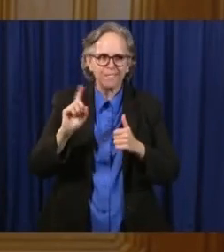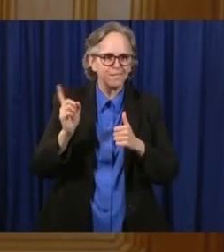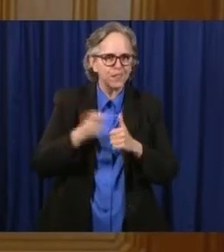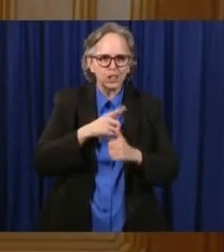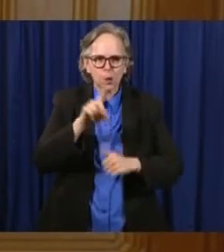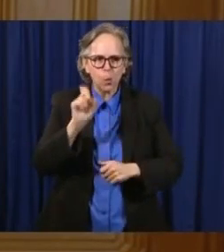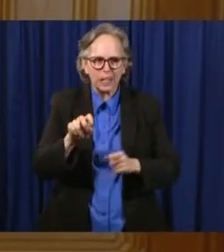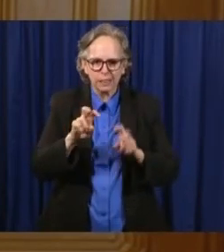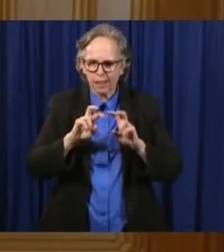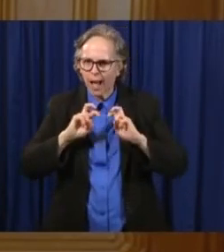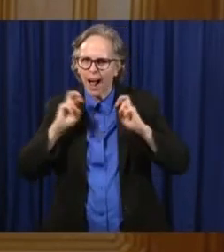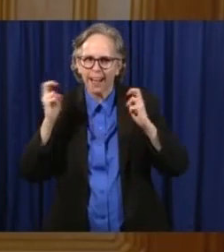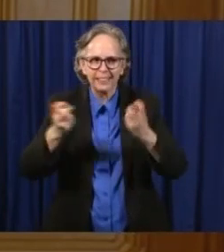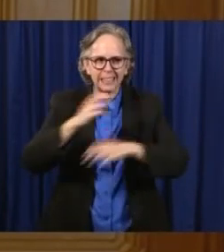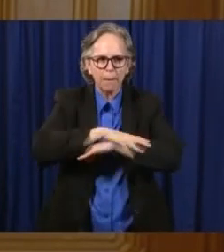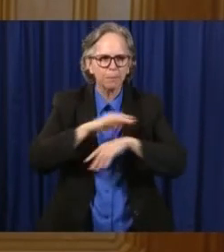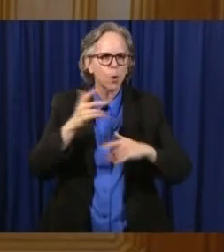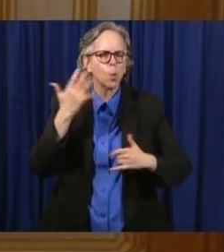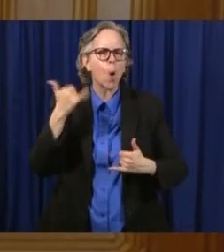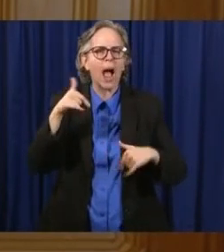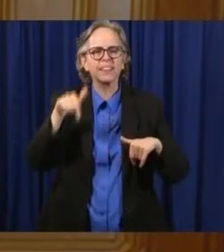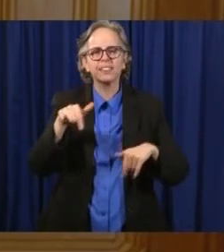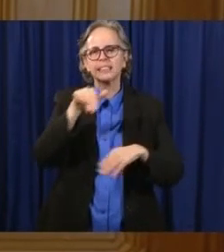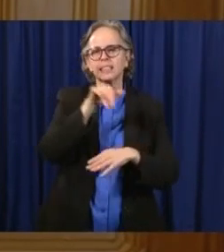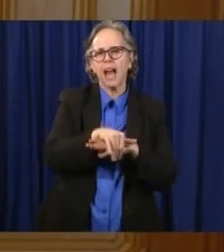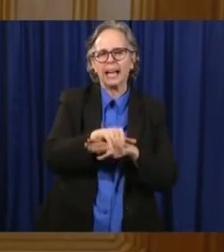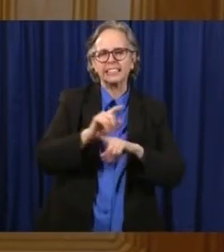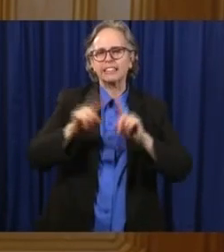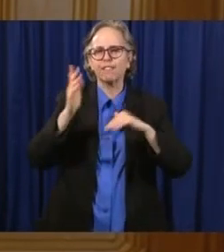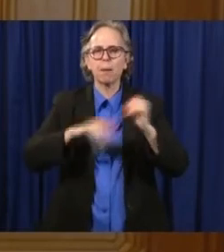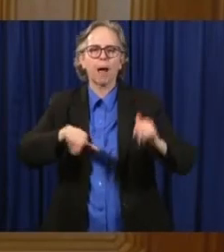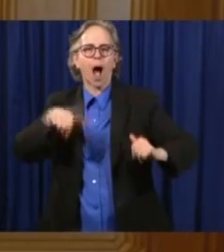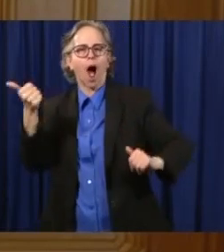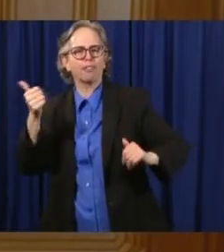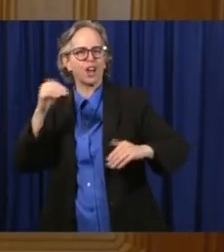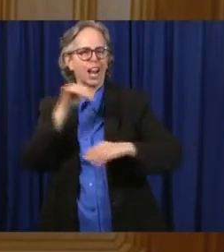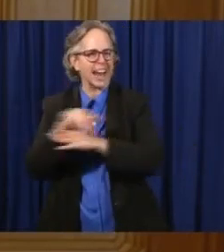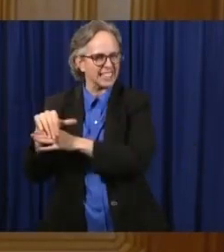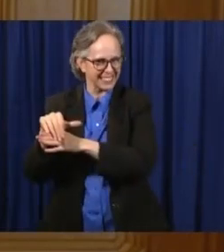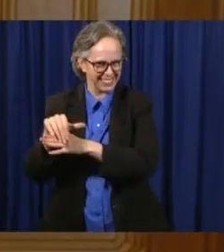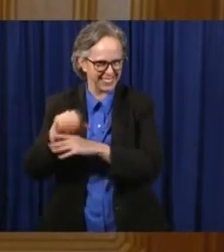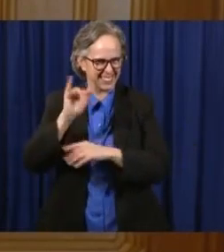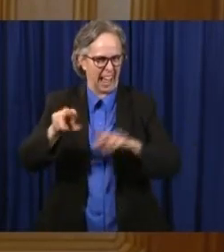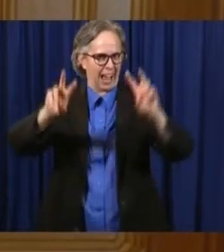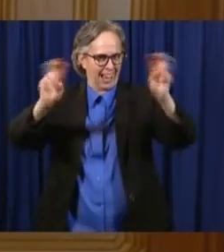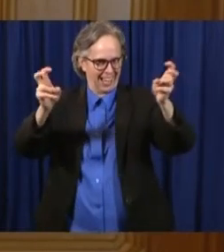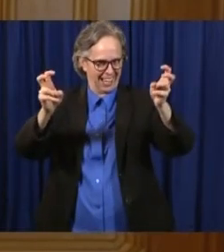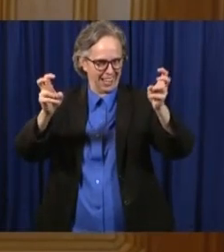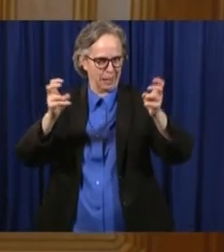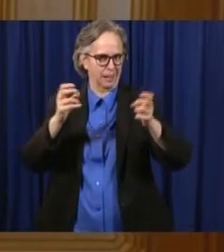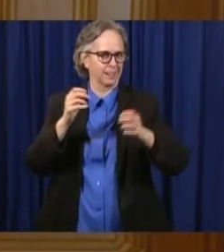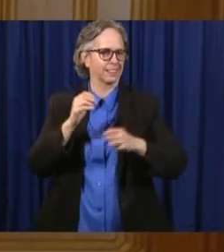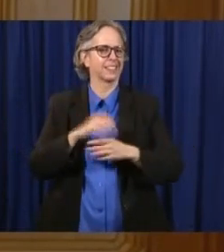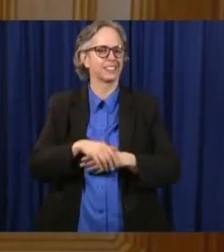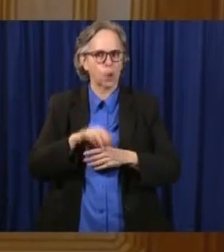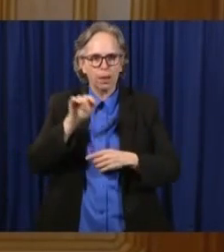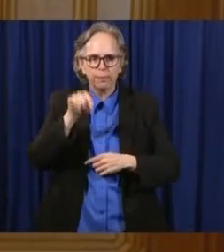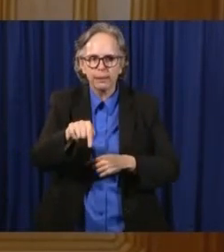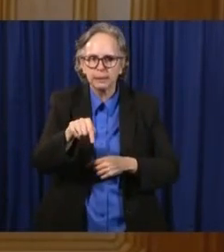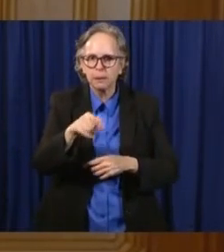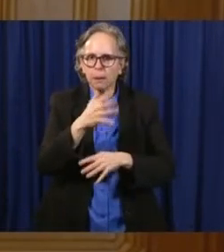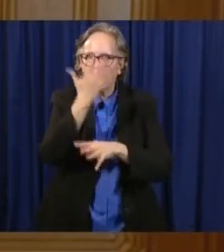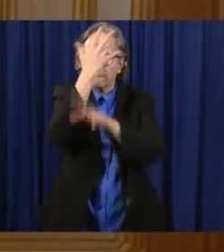was, why is this night different from all other nights? Well, this Passover is